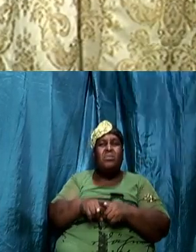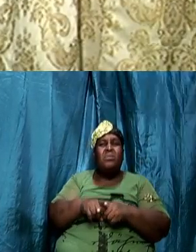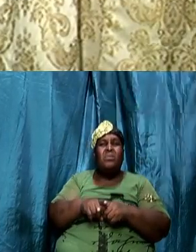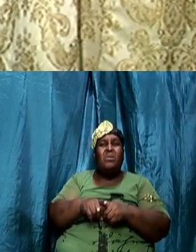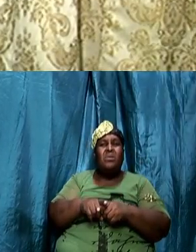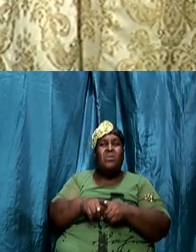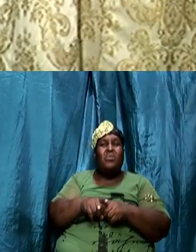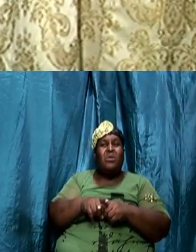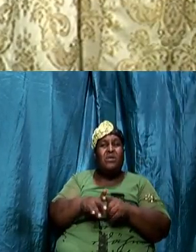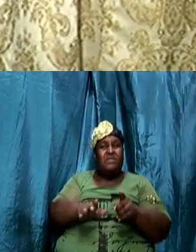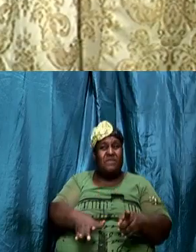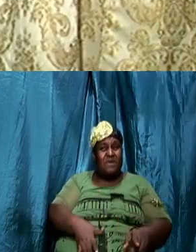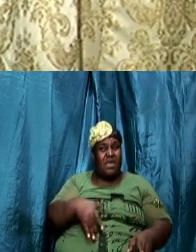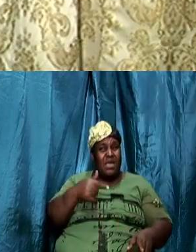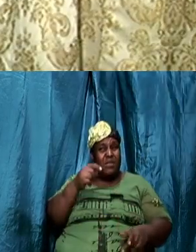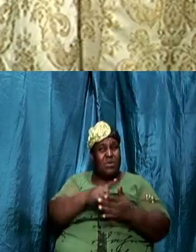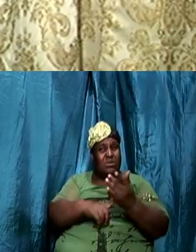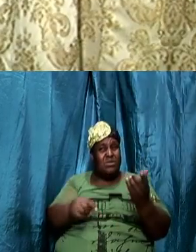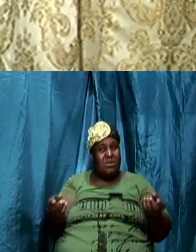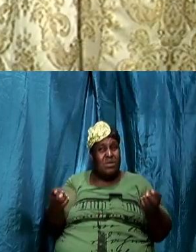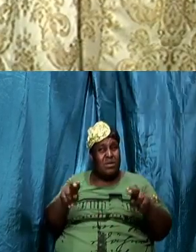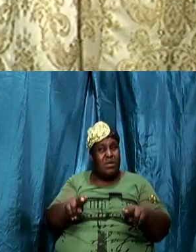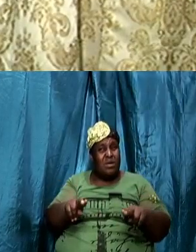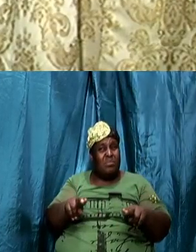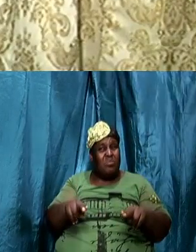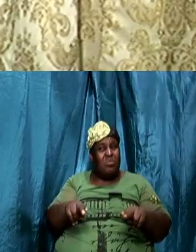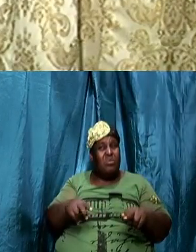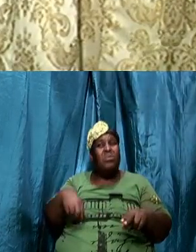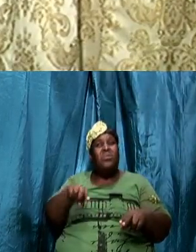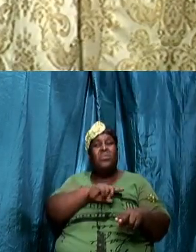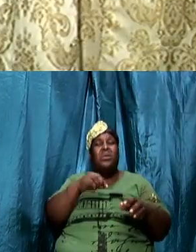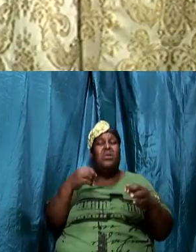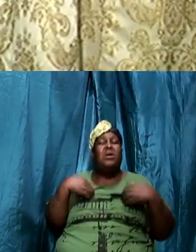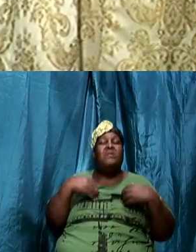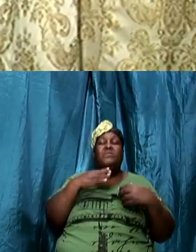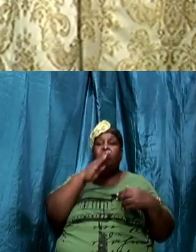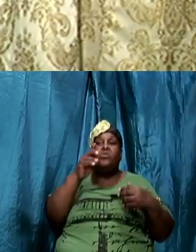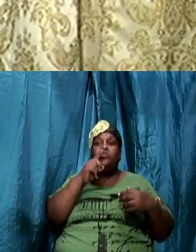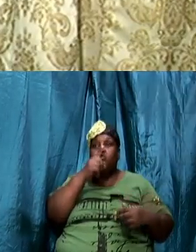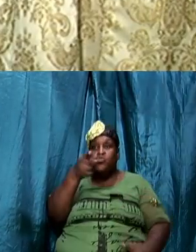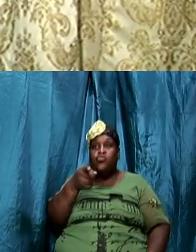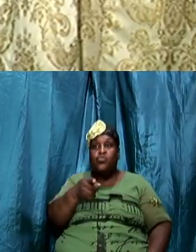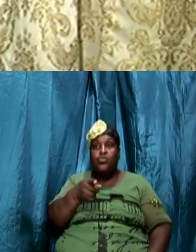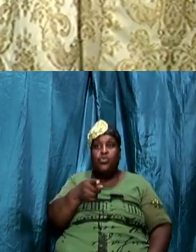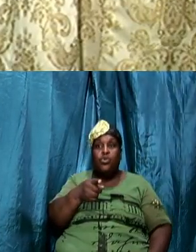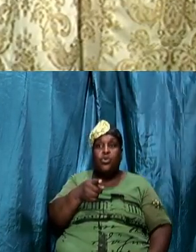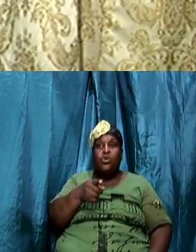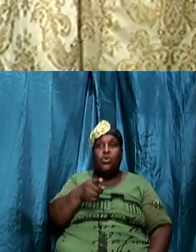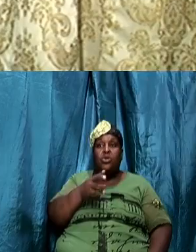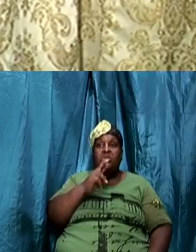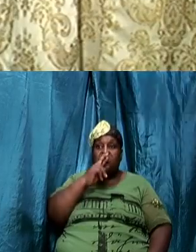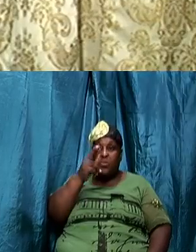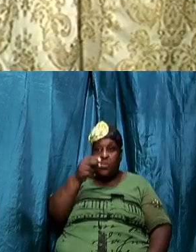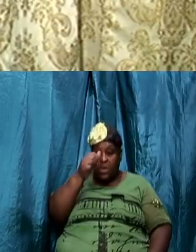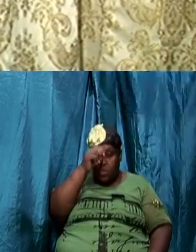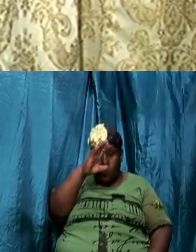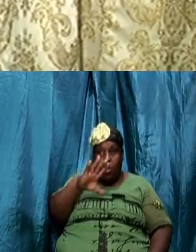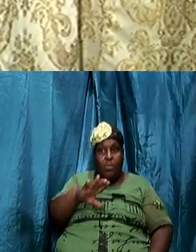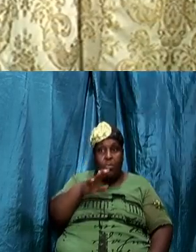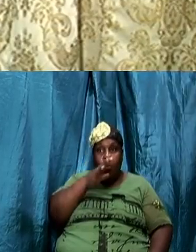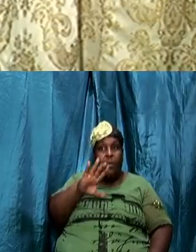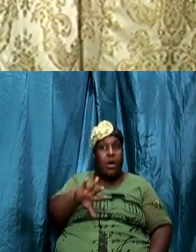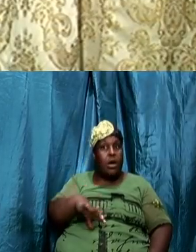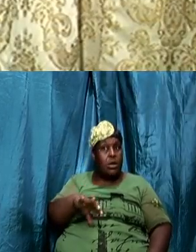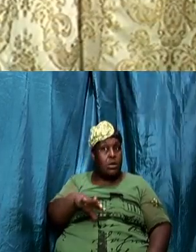of what is going to happen. Because we have to be sure that is a real lady. We have to be